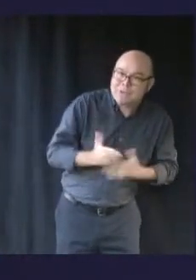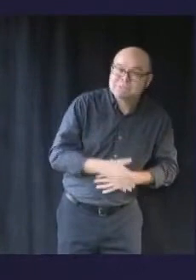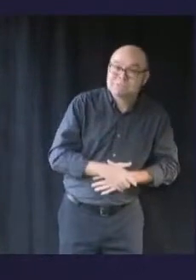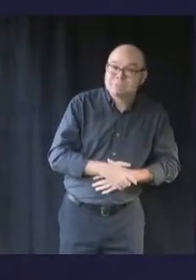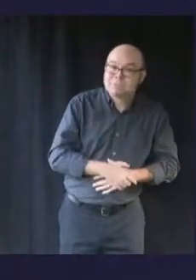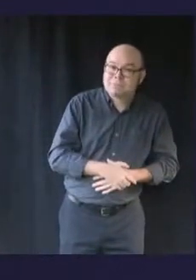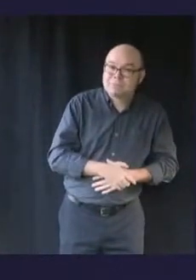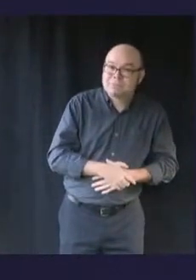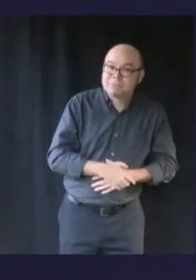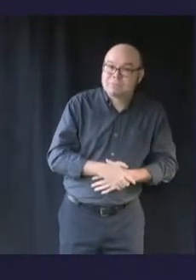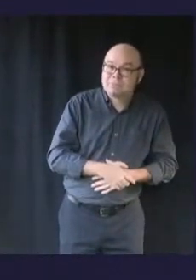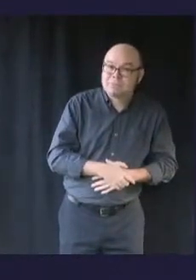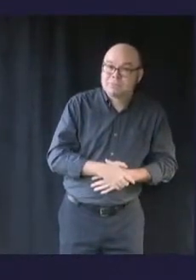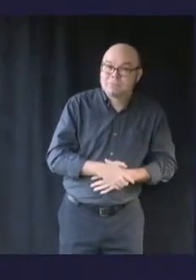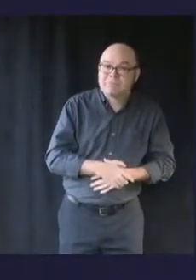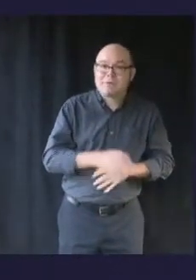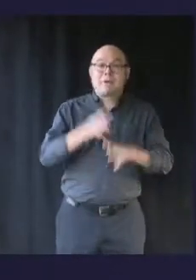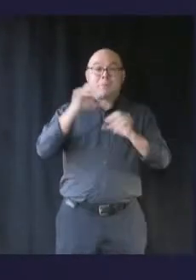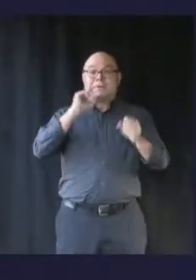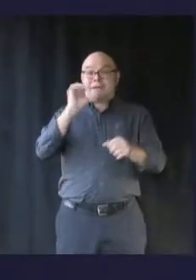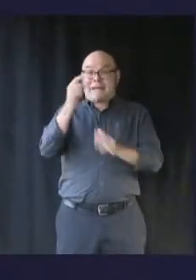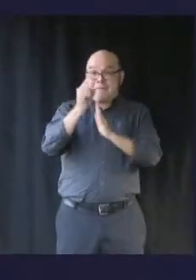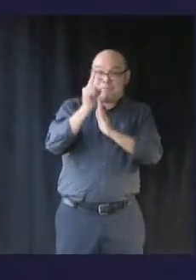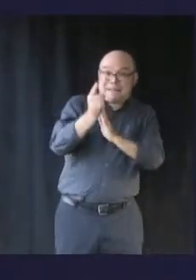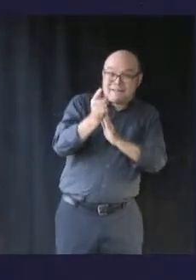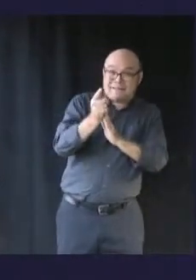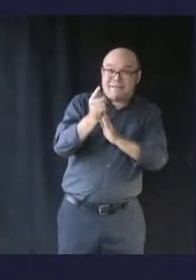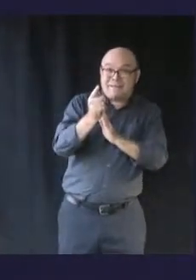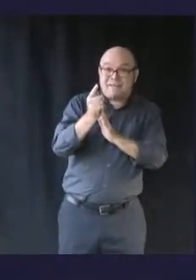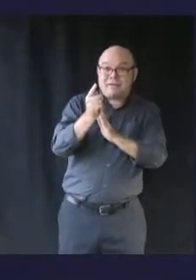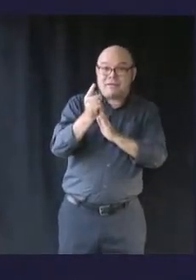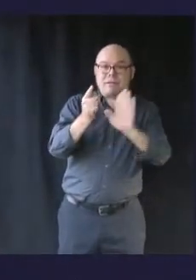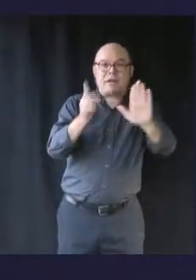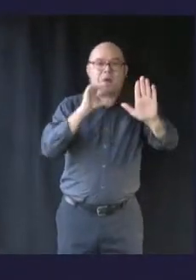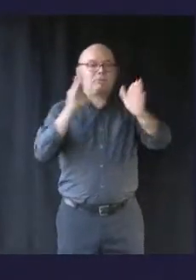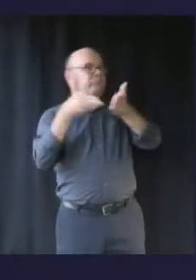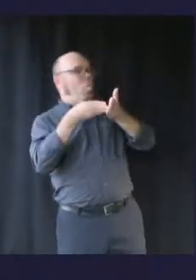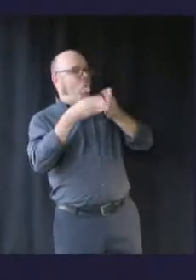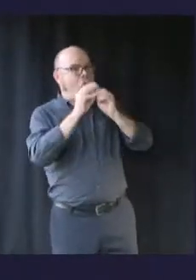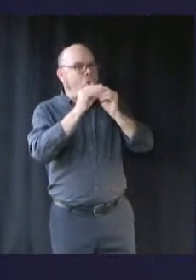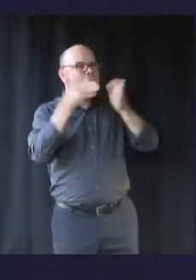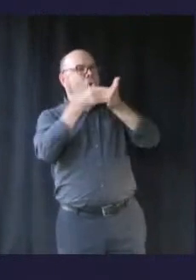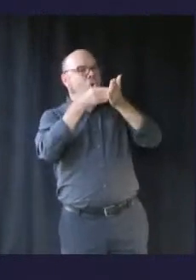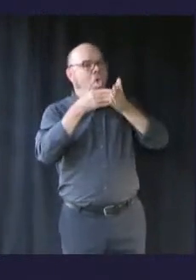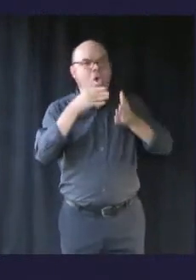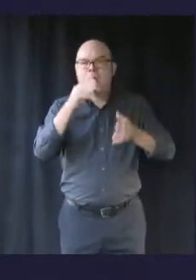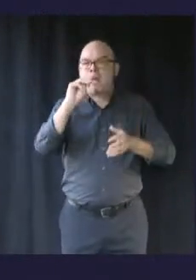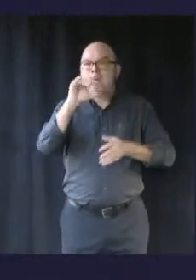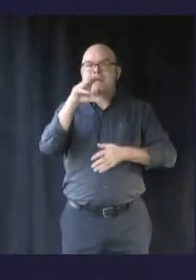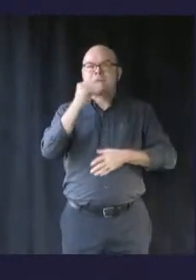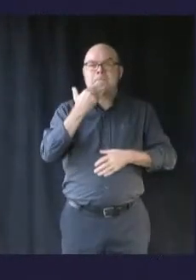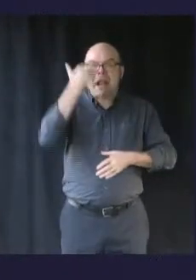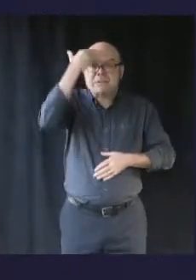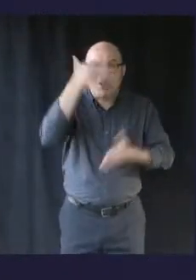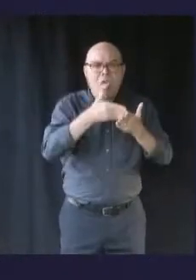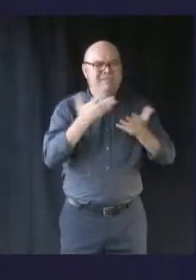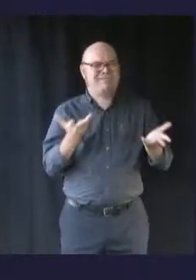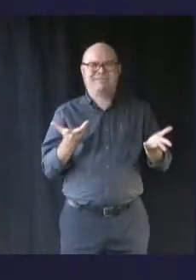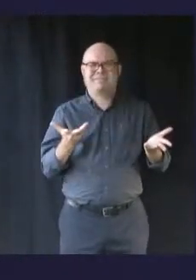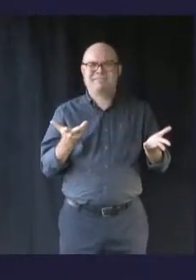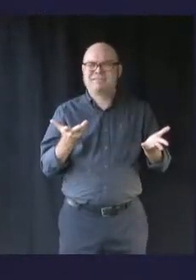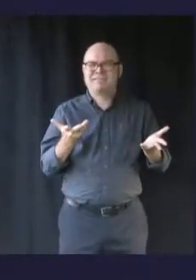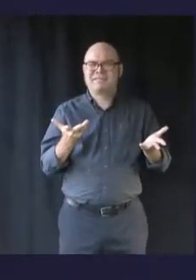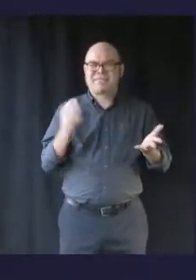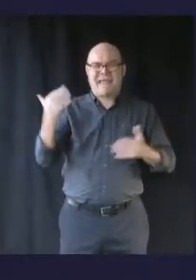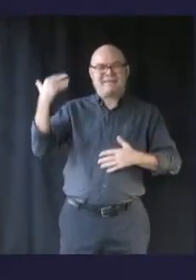advancing racial equity through the federal government, overturning the ban on transgender individuals serving